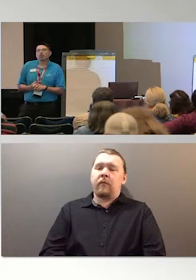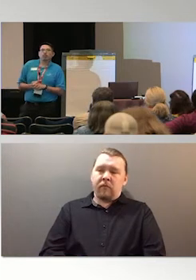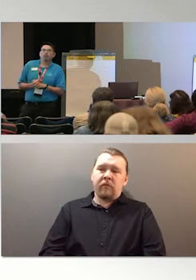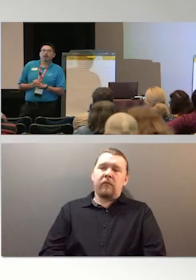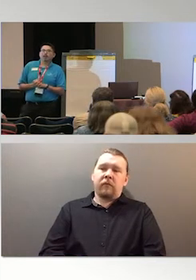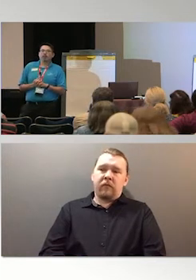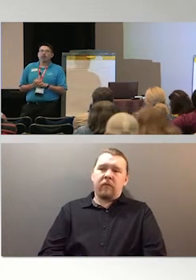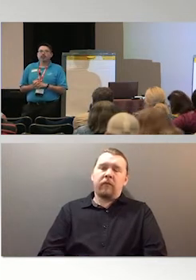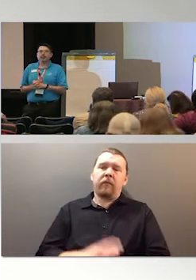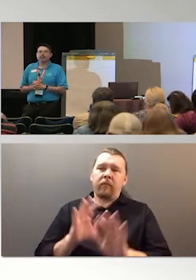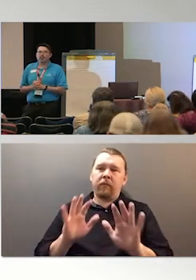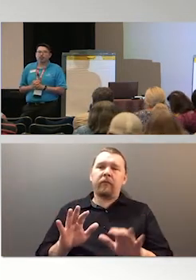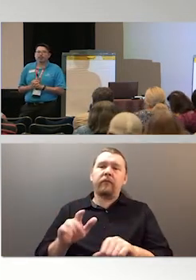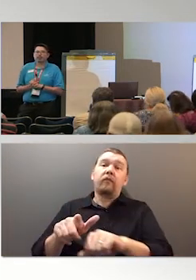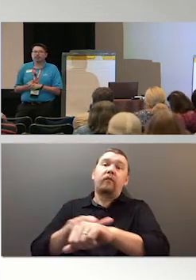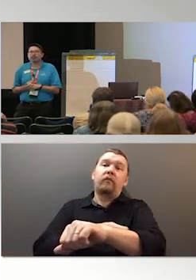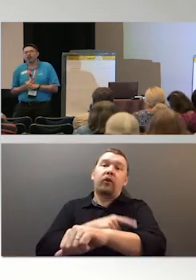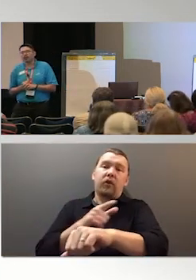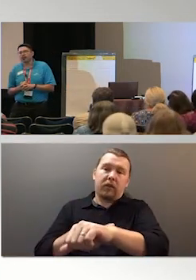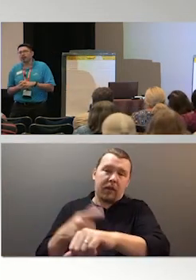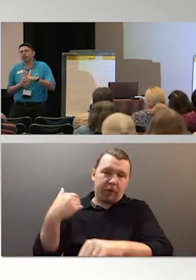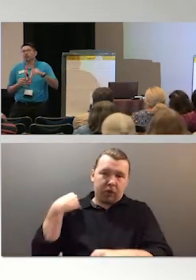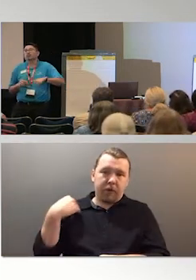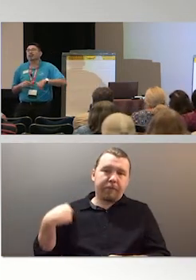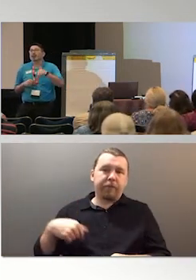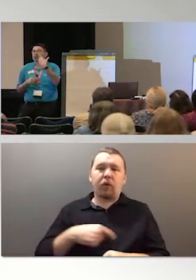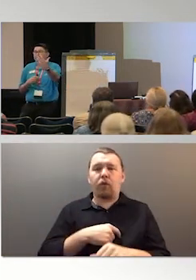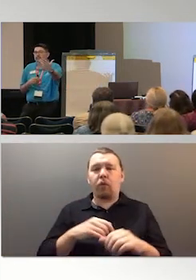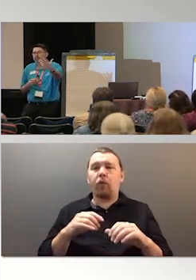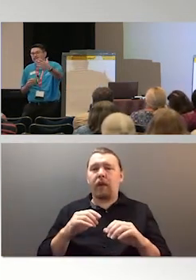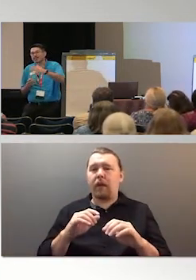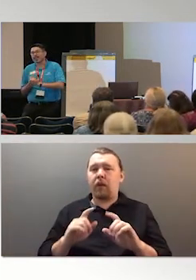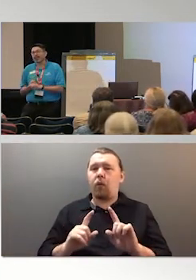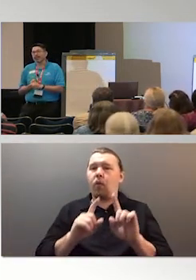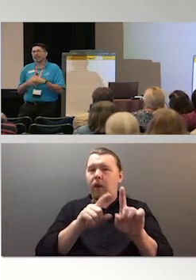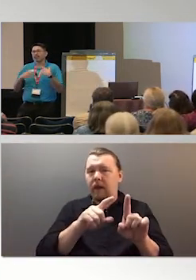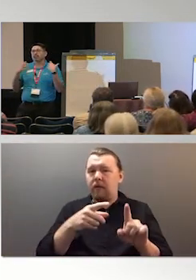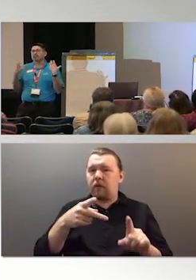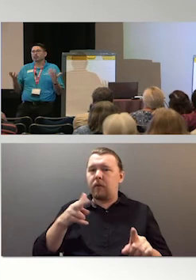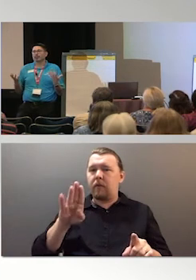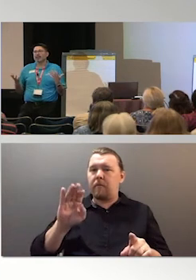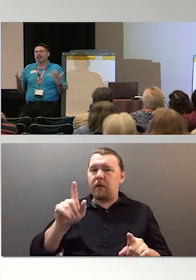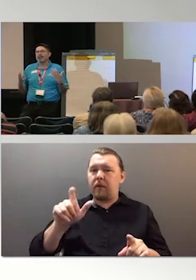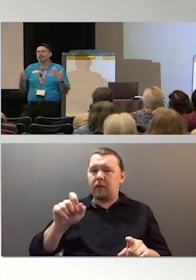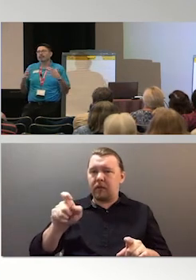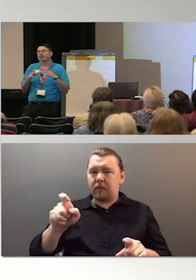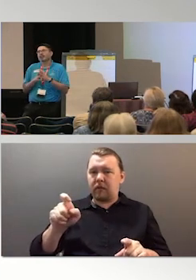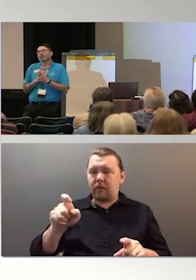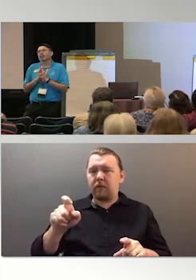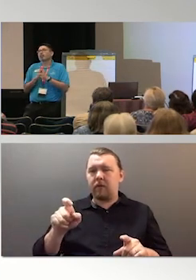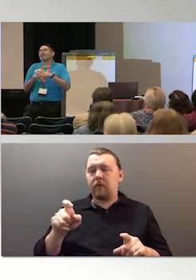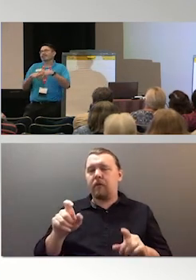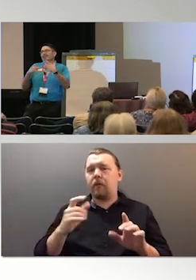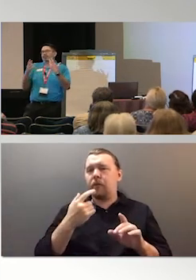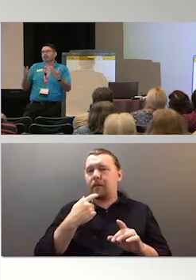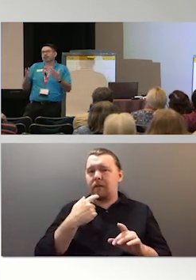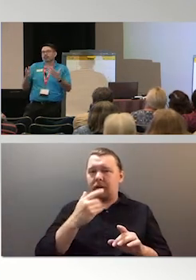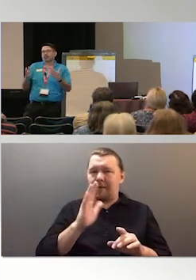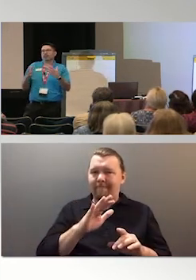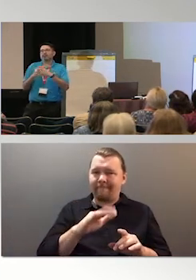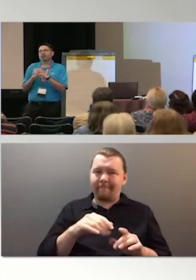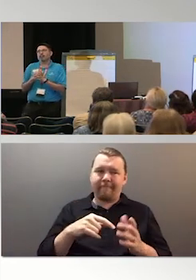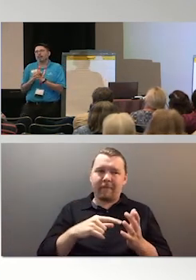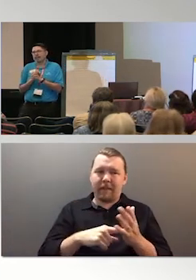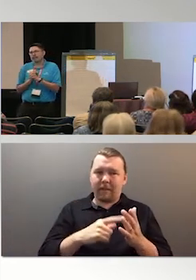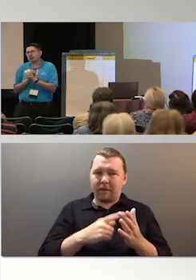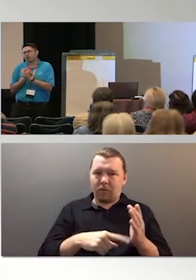So a long time ago, we did approach Publix and say, hey, here's what we have. We didn't get really